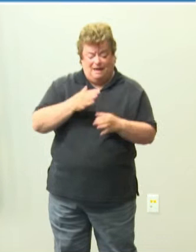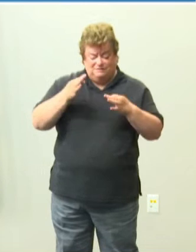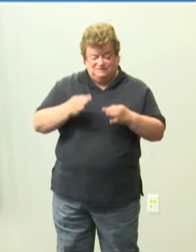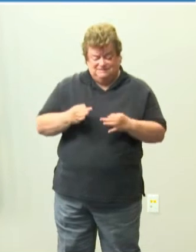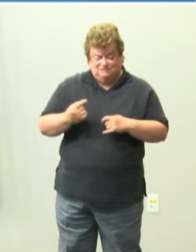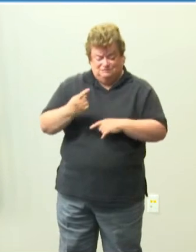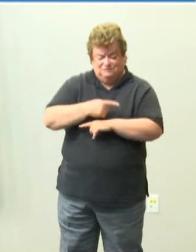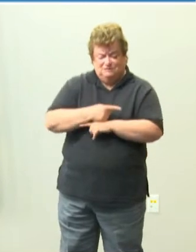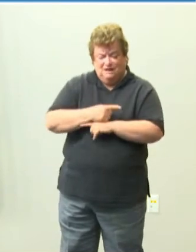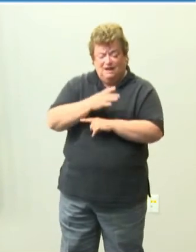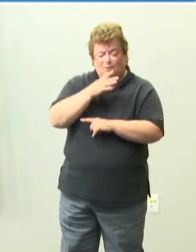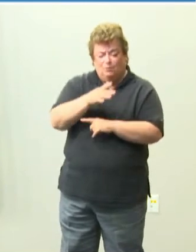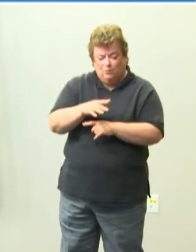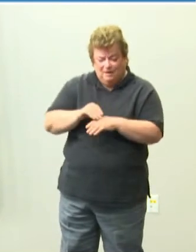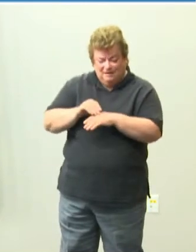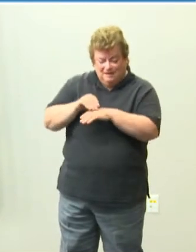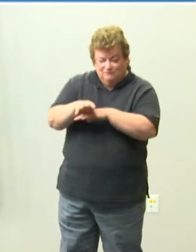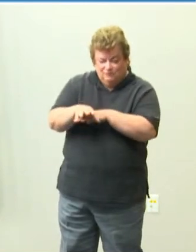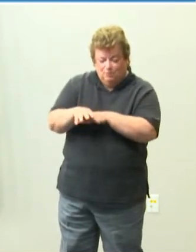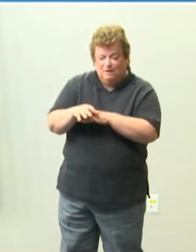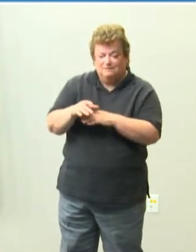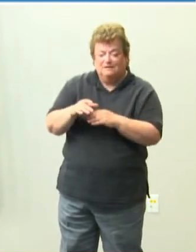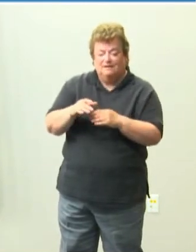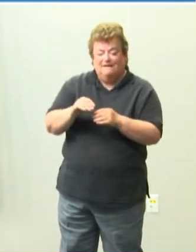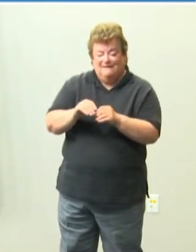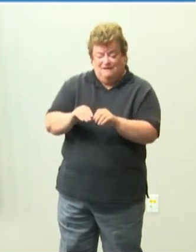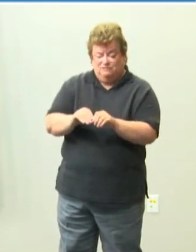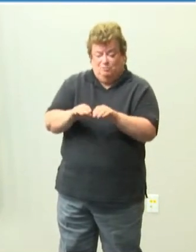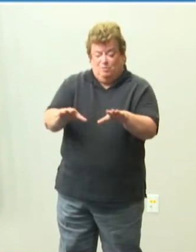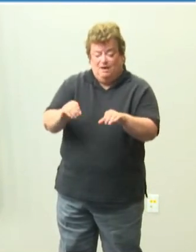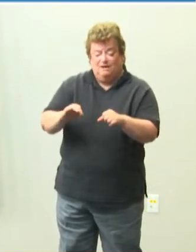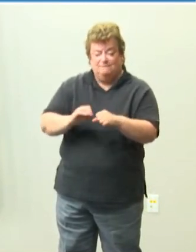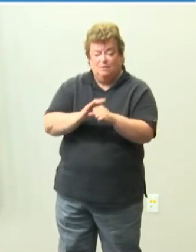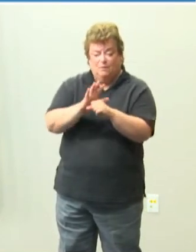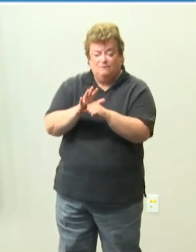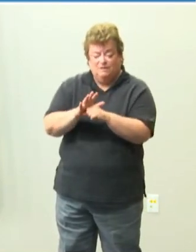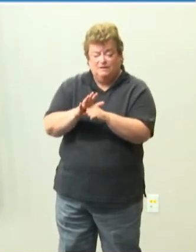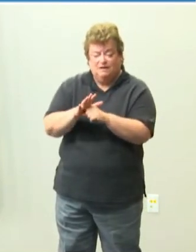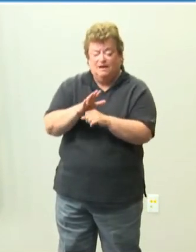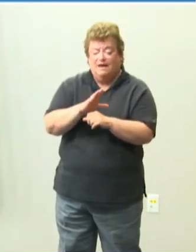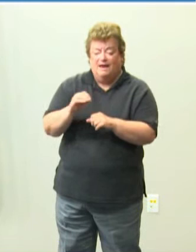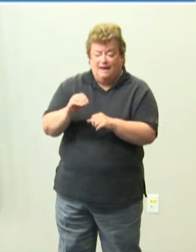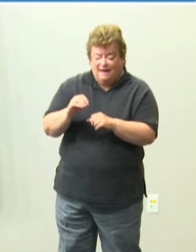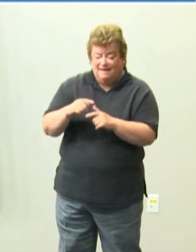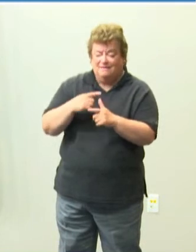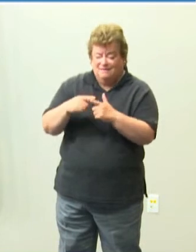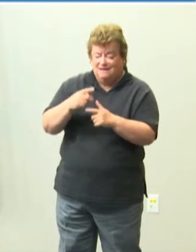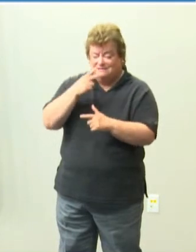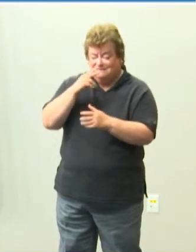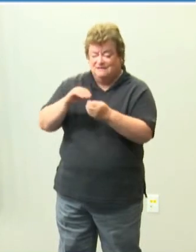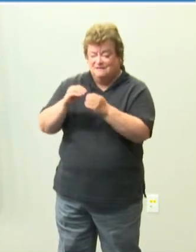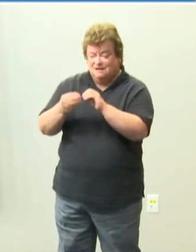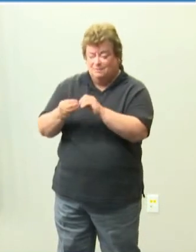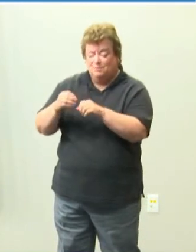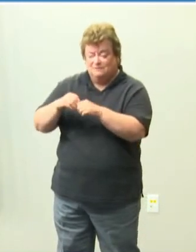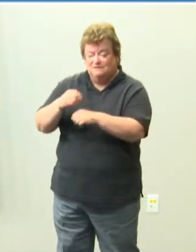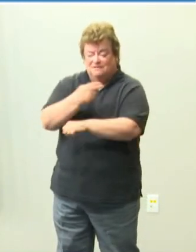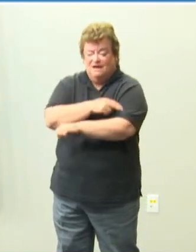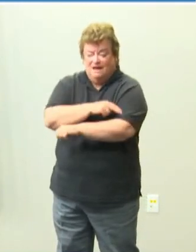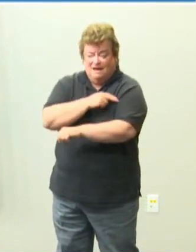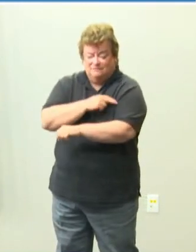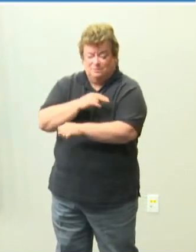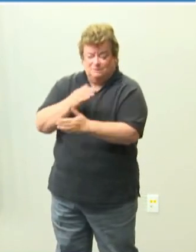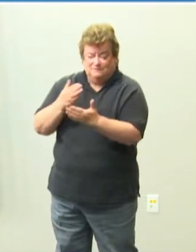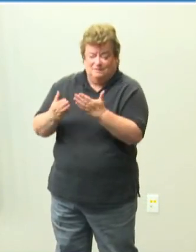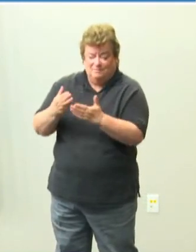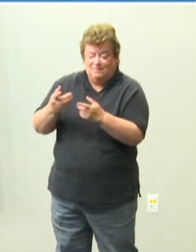the ability of the Delta variant to spread and consequently the number of cases and hospitalizations we will see in the coming weeks. The